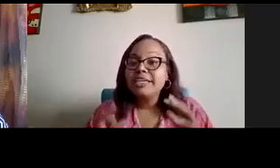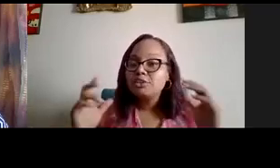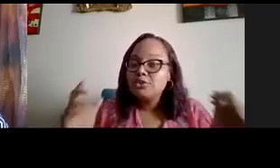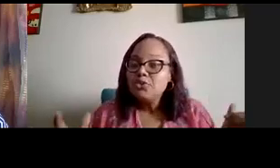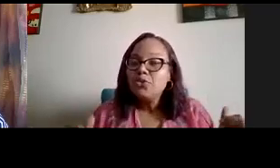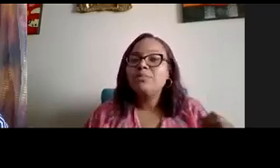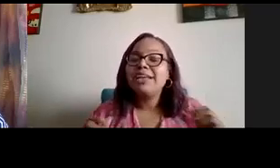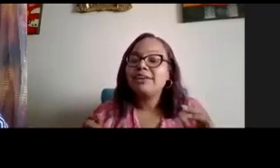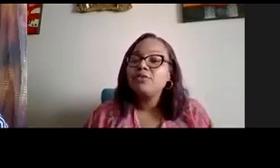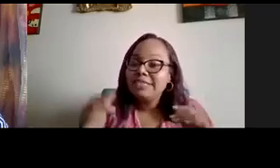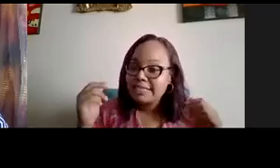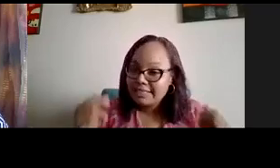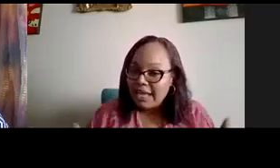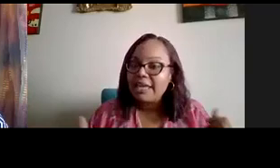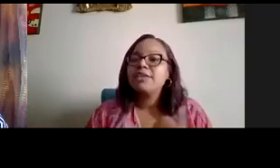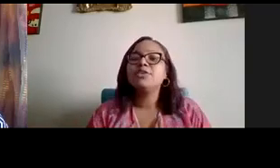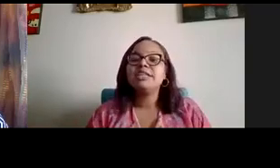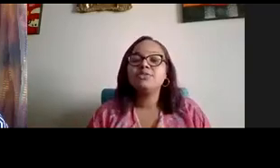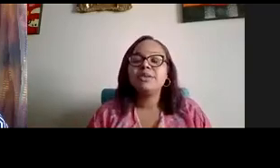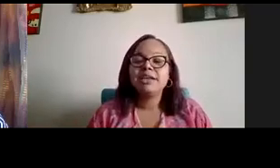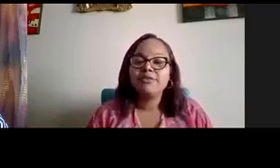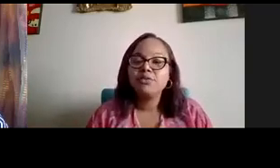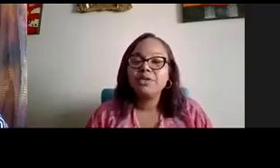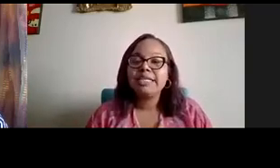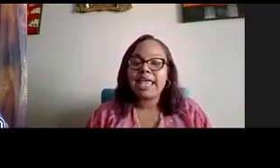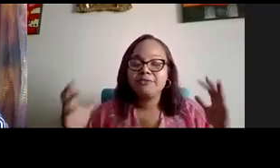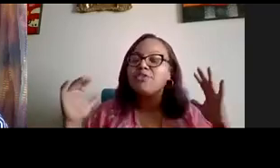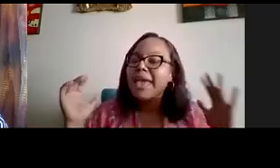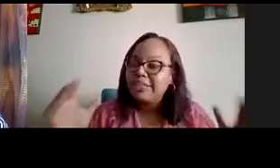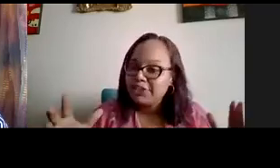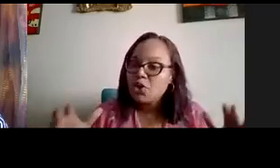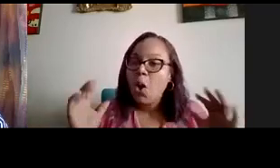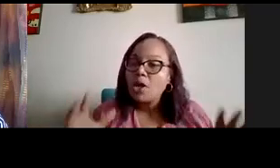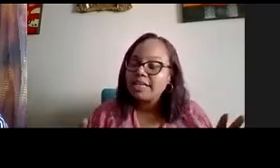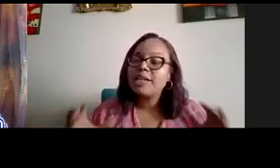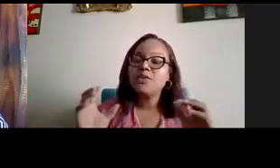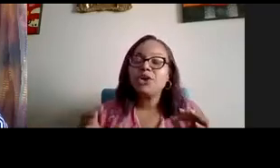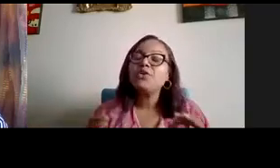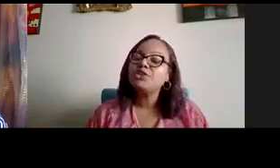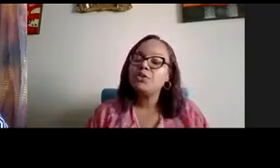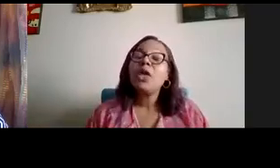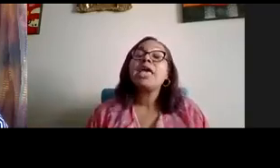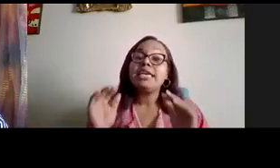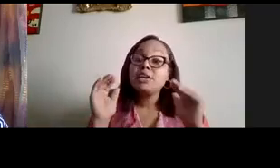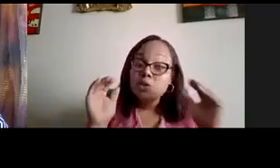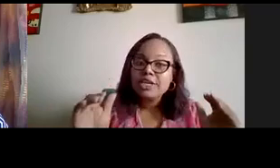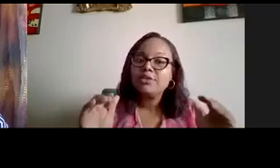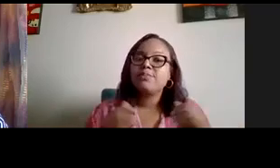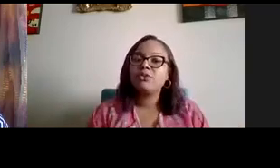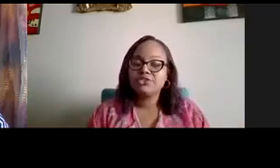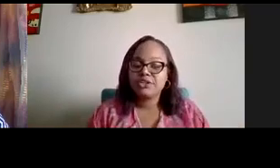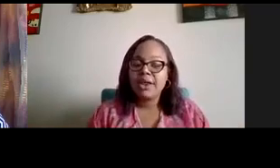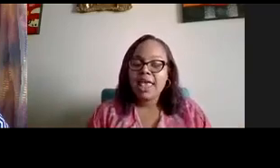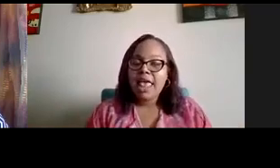You need to be careful with the design. You need to be careful with the information or content that you are going to include in